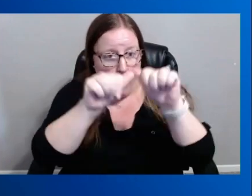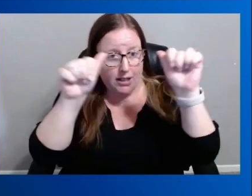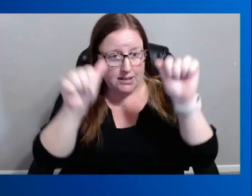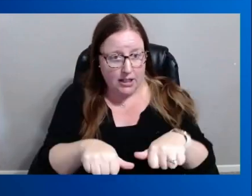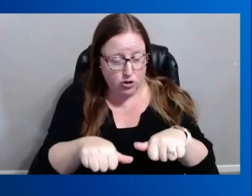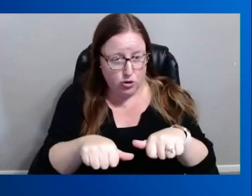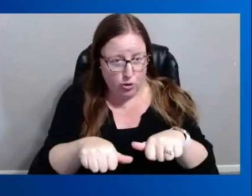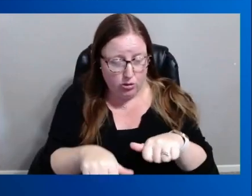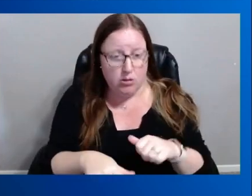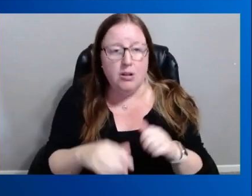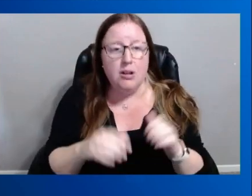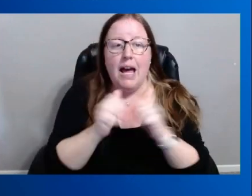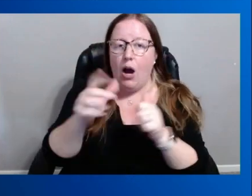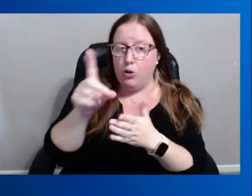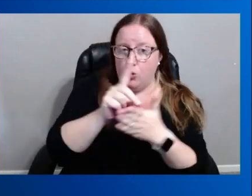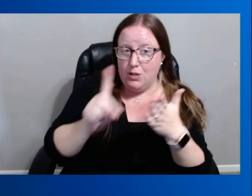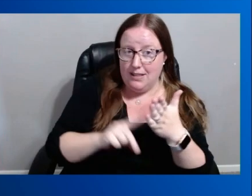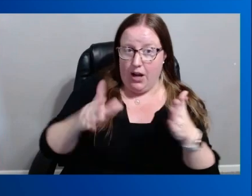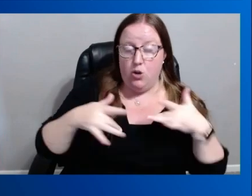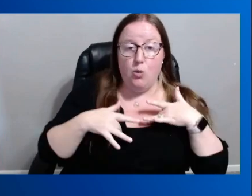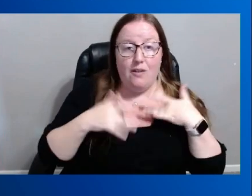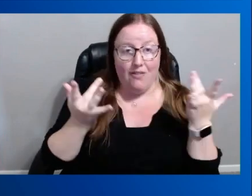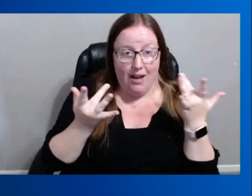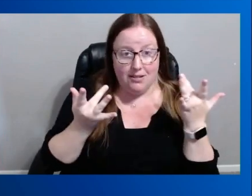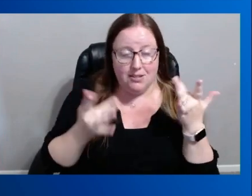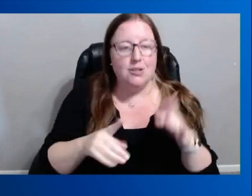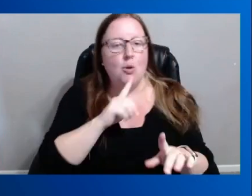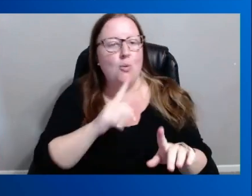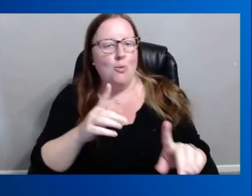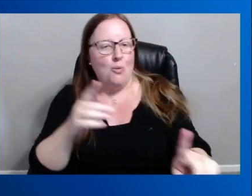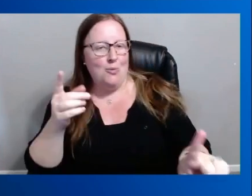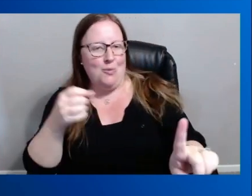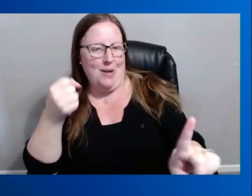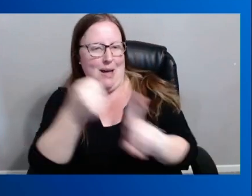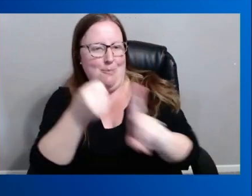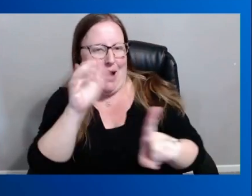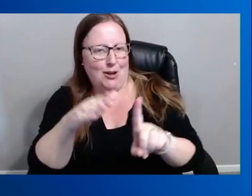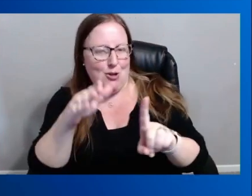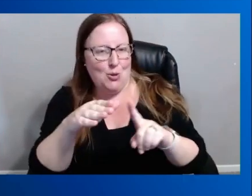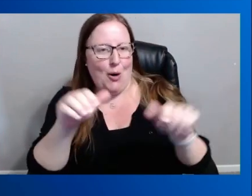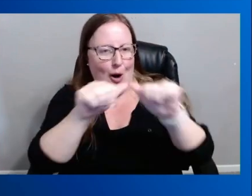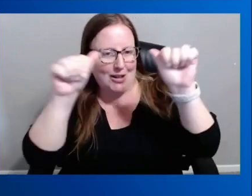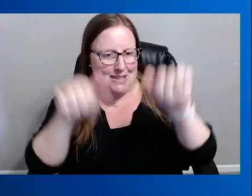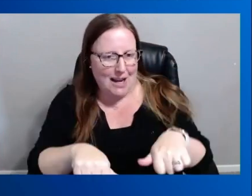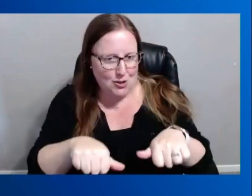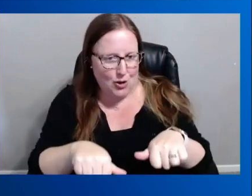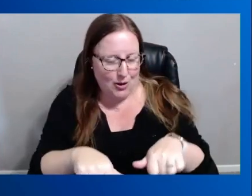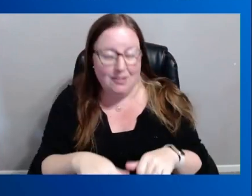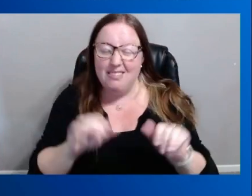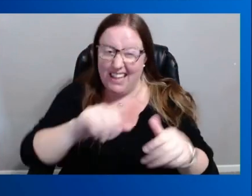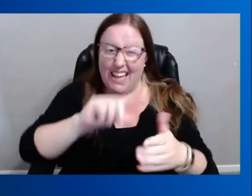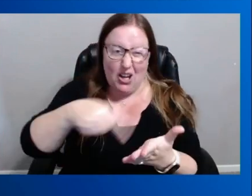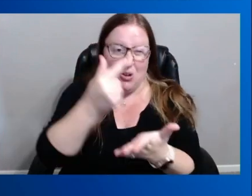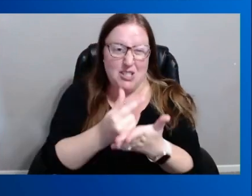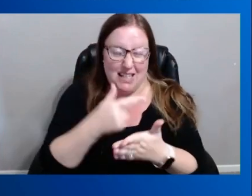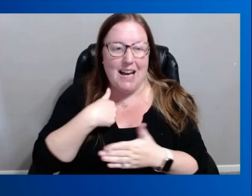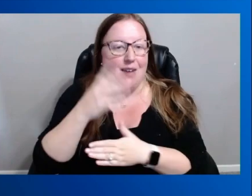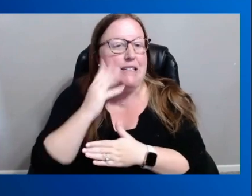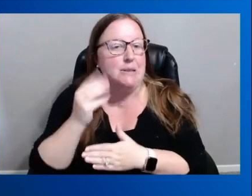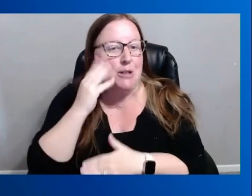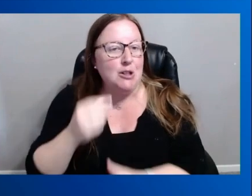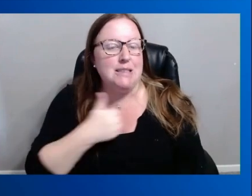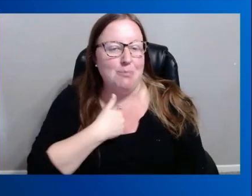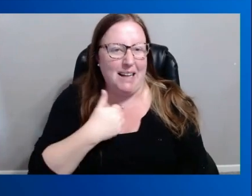you actually design your events will impact your architecture. I can probably almost guarantee it. I've been there in the past and kind of felt that